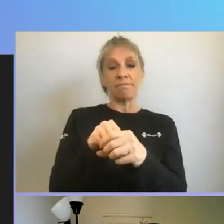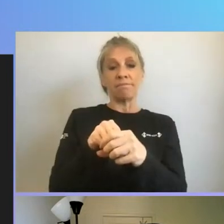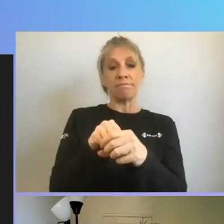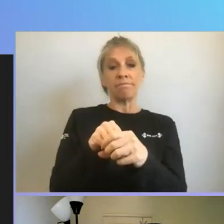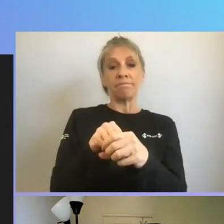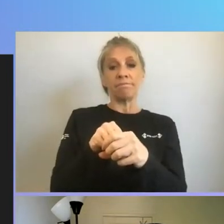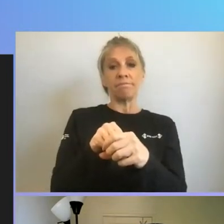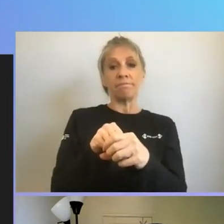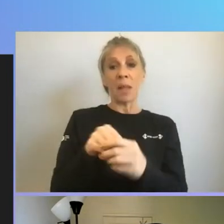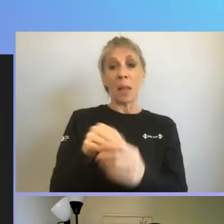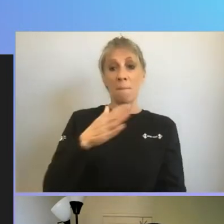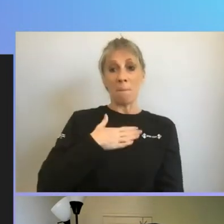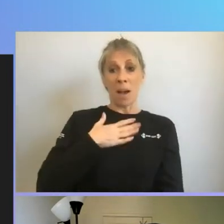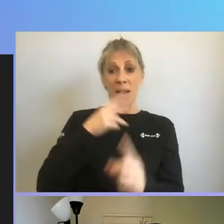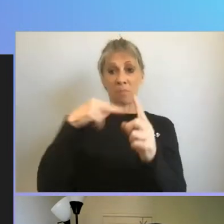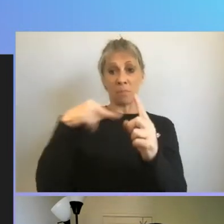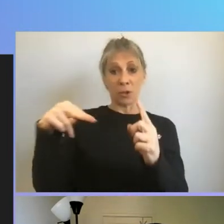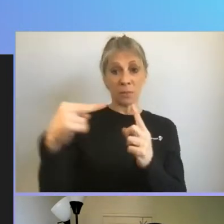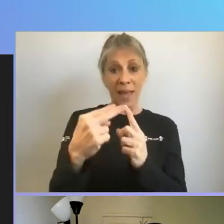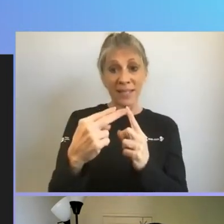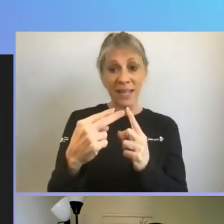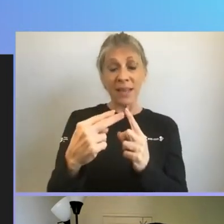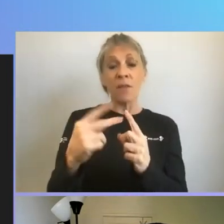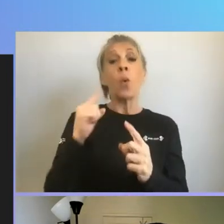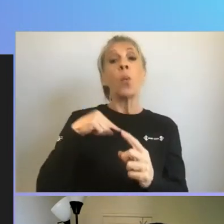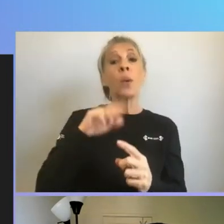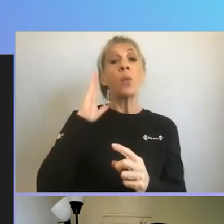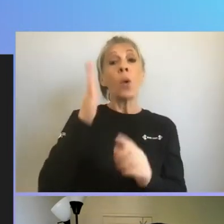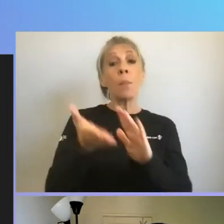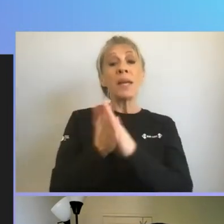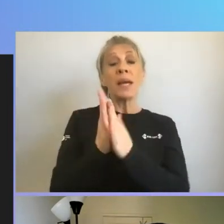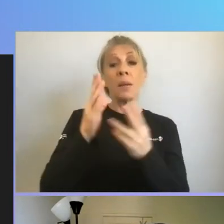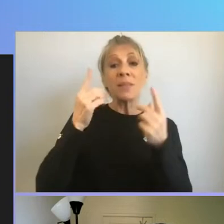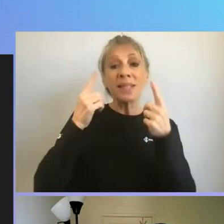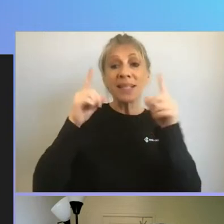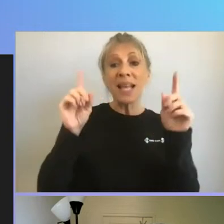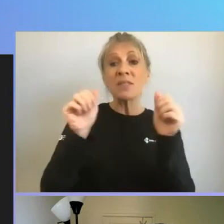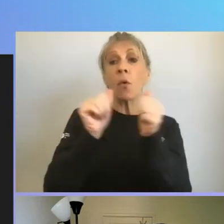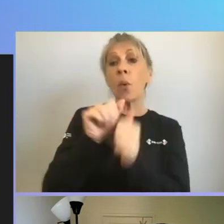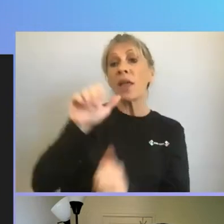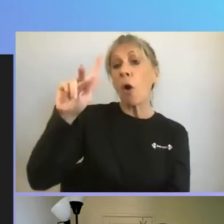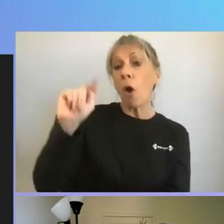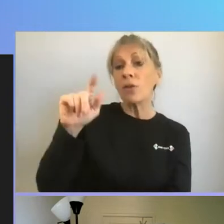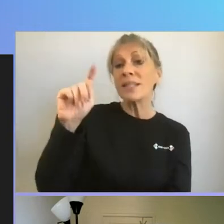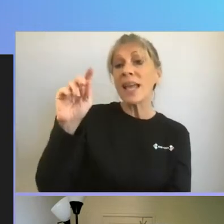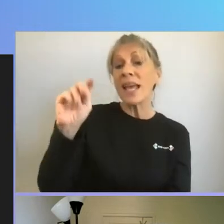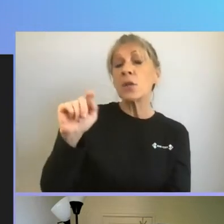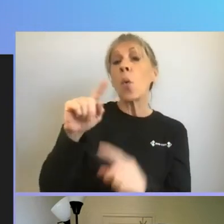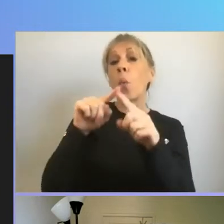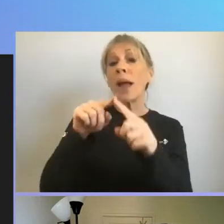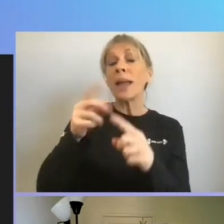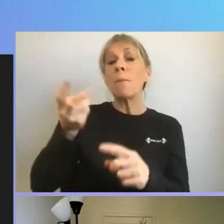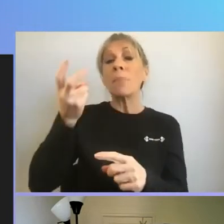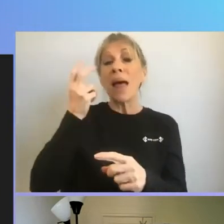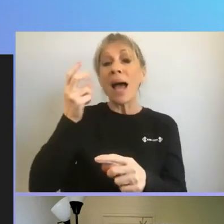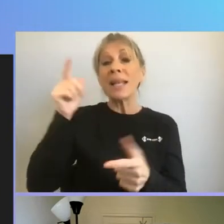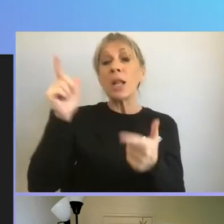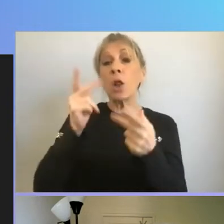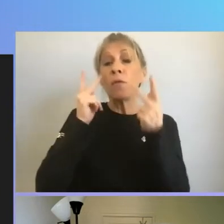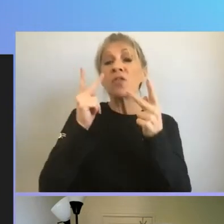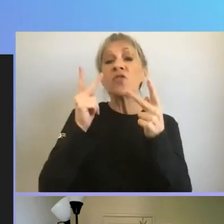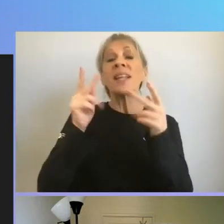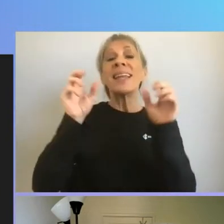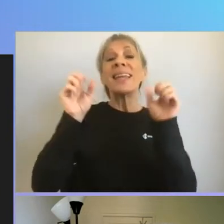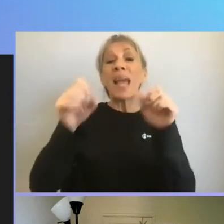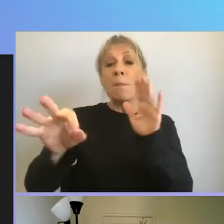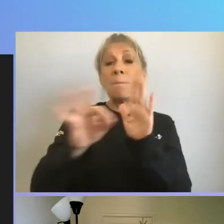In my view, we'll be successful with alt text when blind and low vision users can select the best image